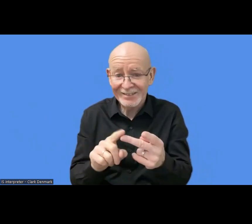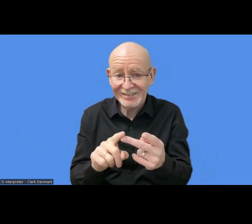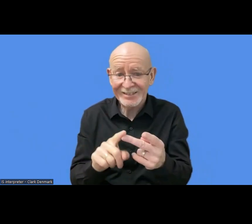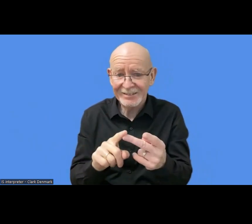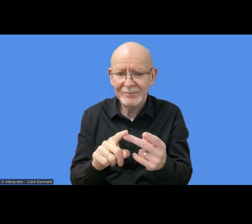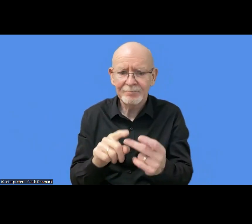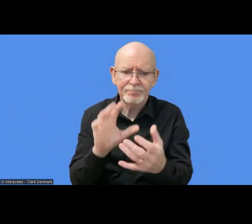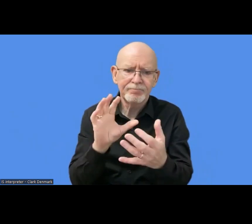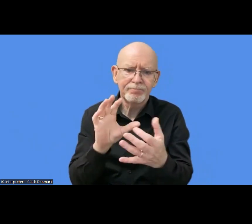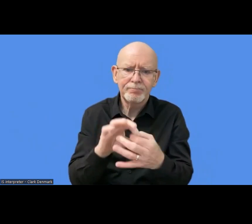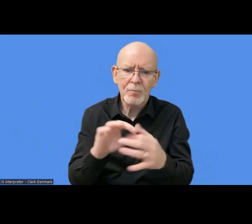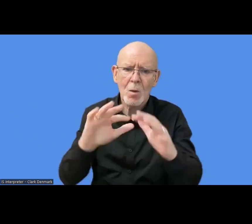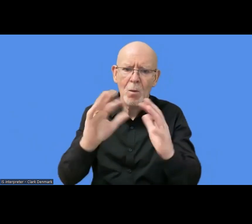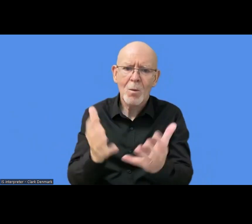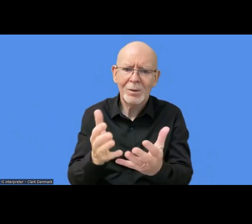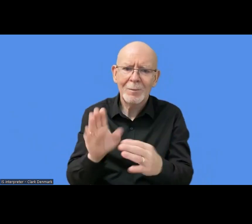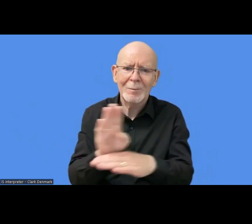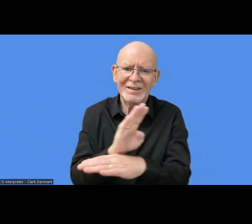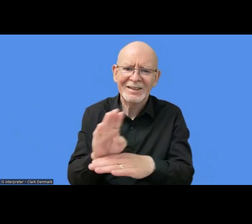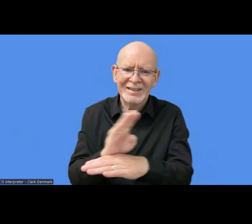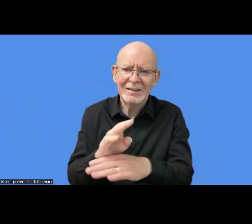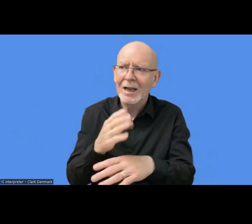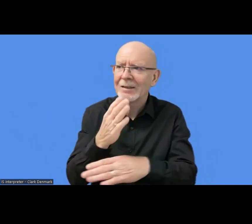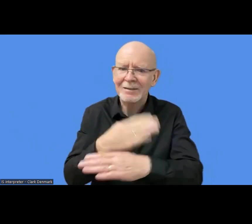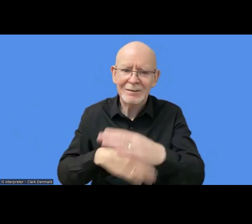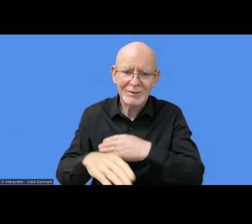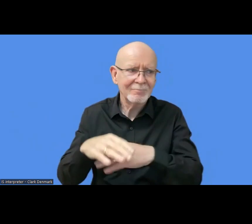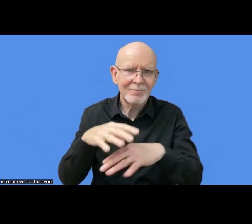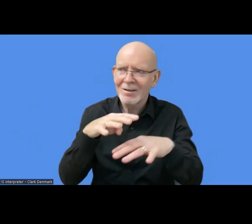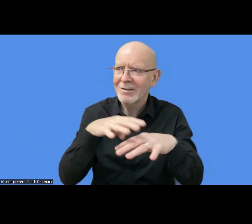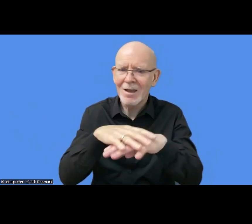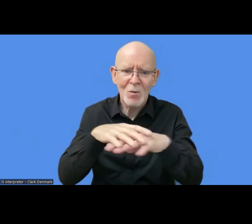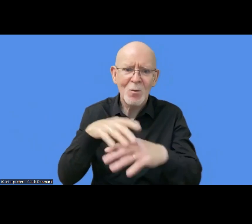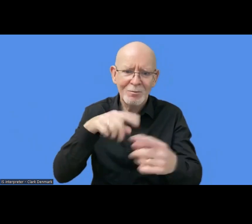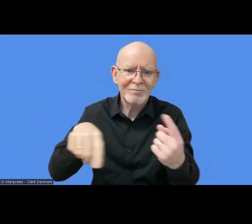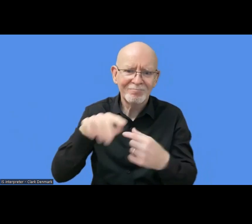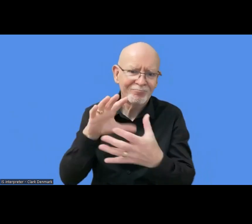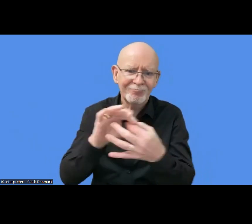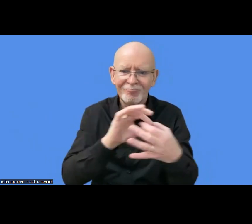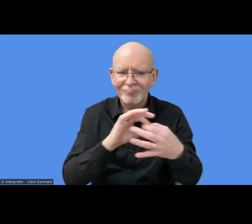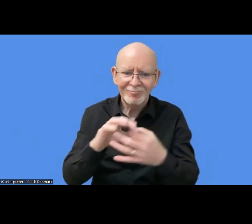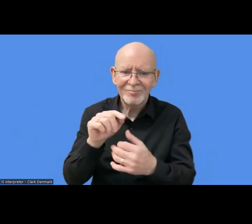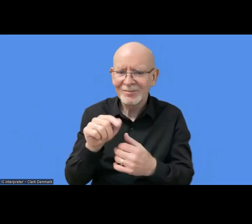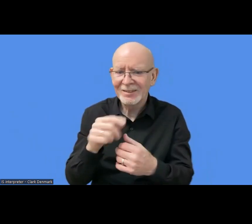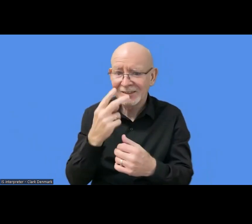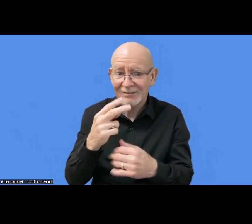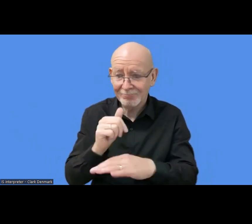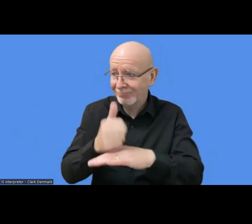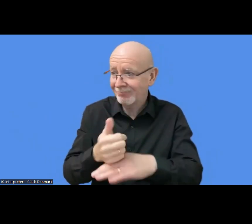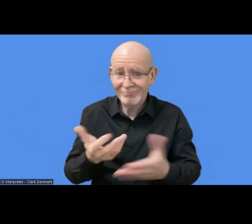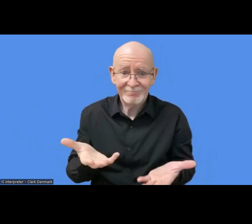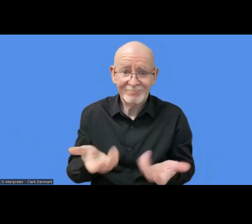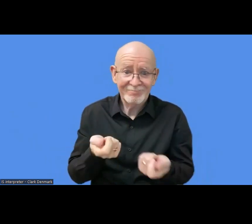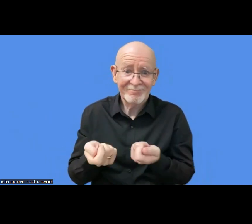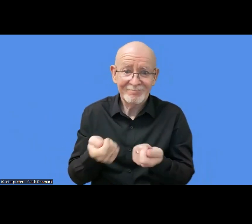know, it comprises currently 40 multinational enterprises, but also 40 national business and disability networks. So